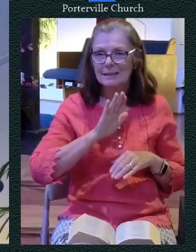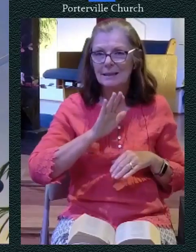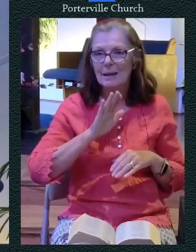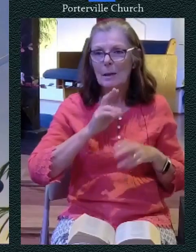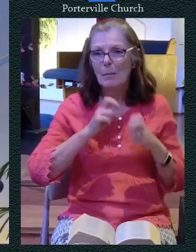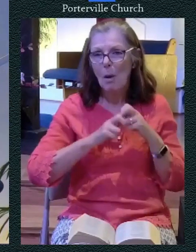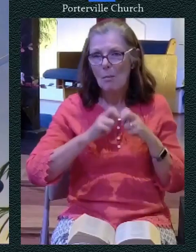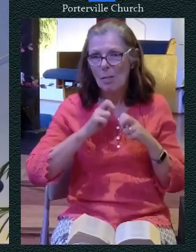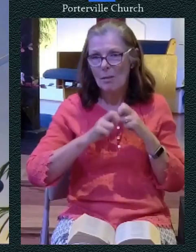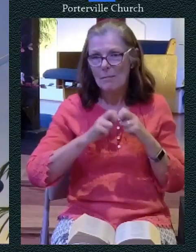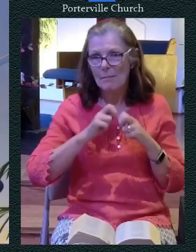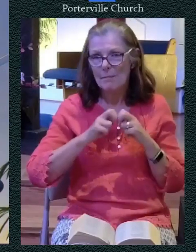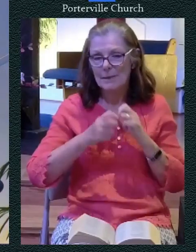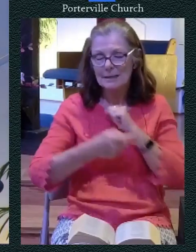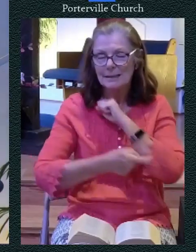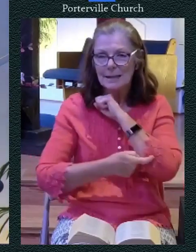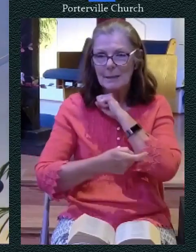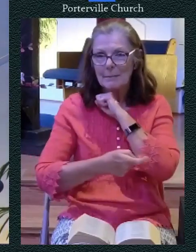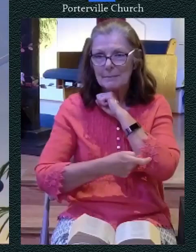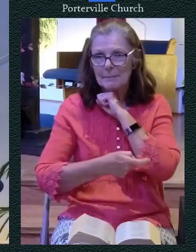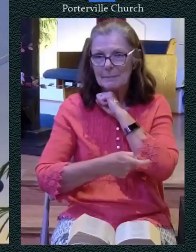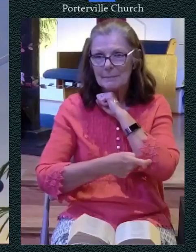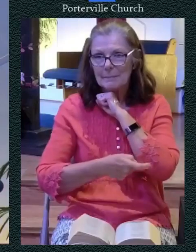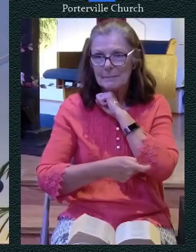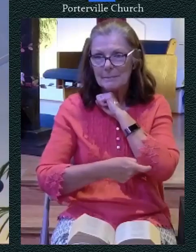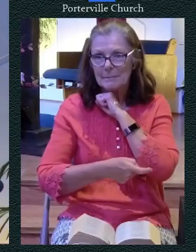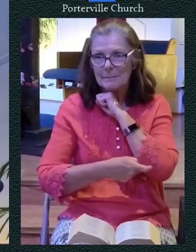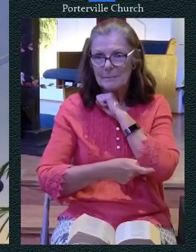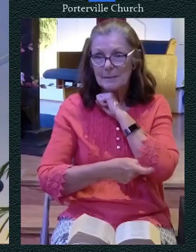He is tempted to join the arrogant,